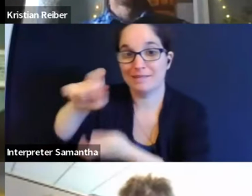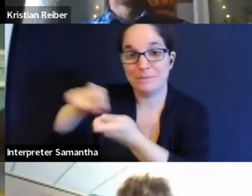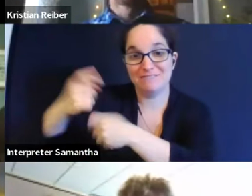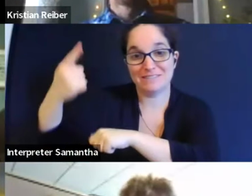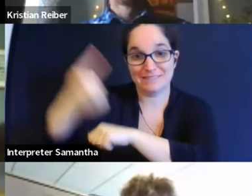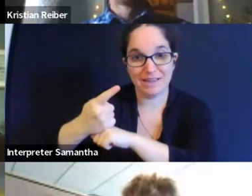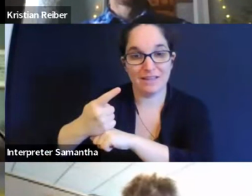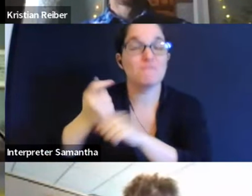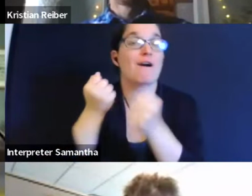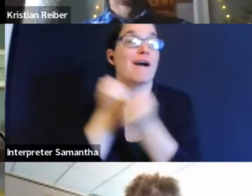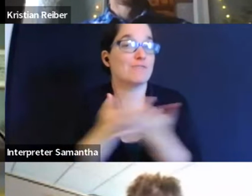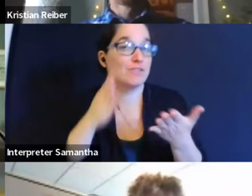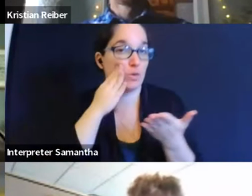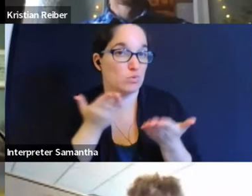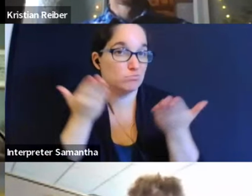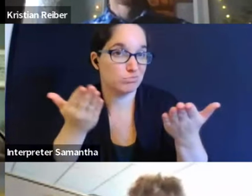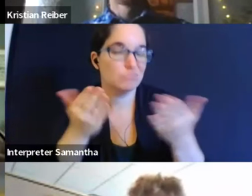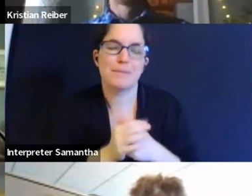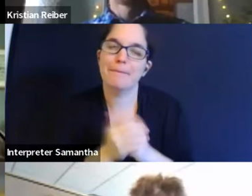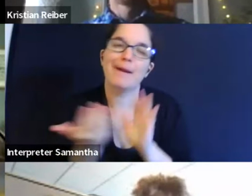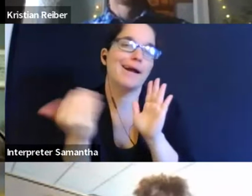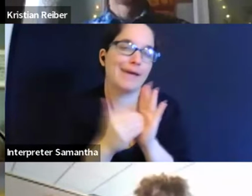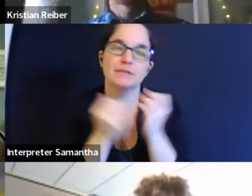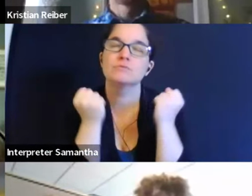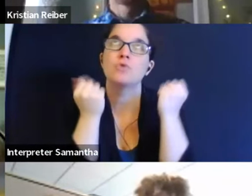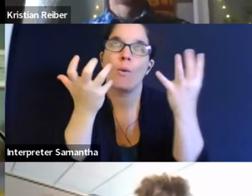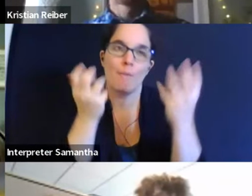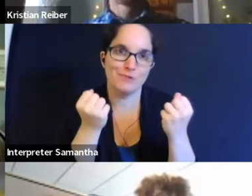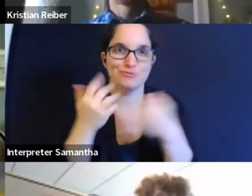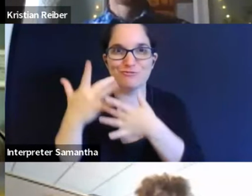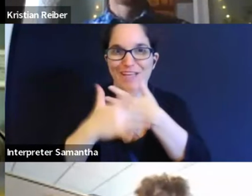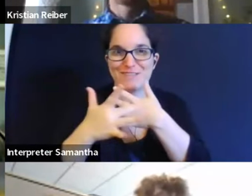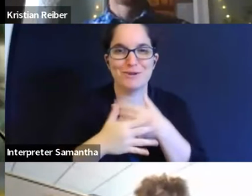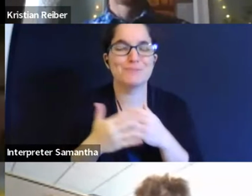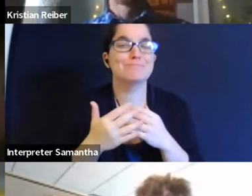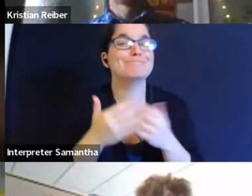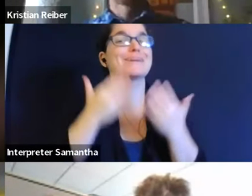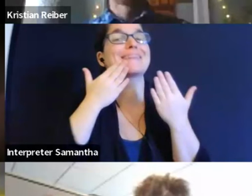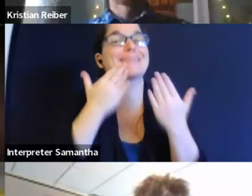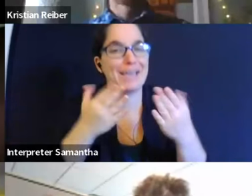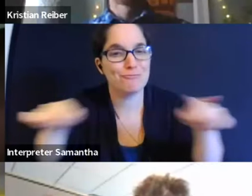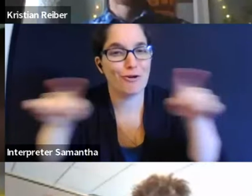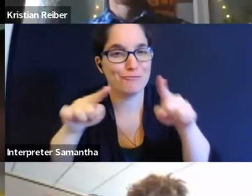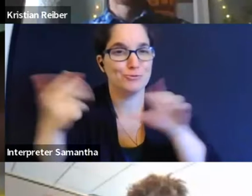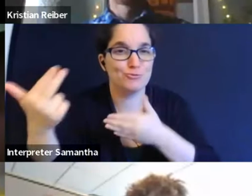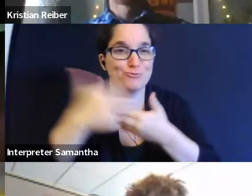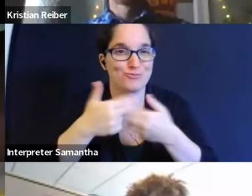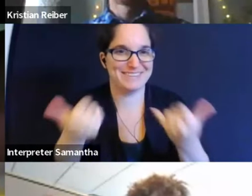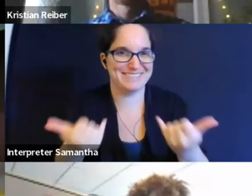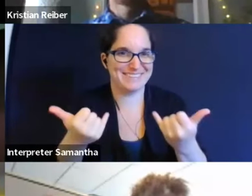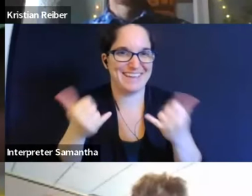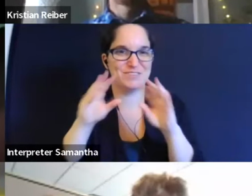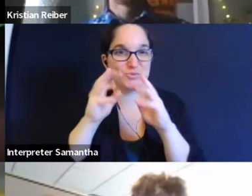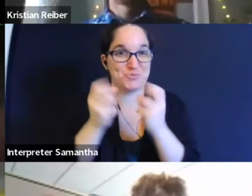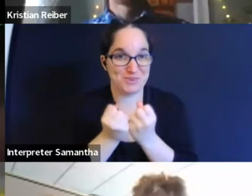providing. But a lot of stuff coming out. And again, thank you so much for being on with us and participating with us.